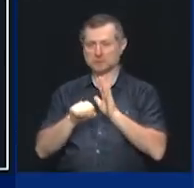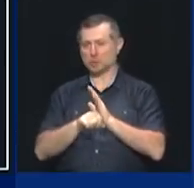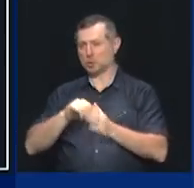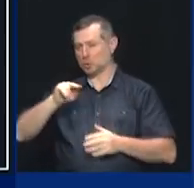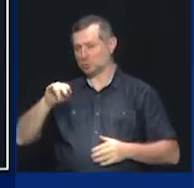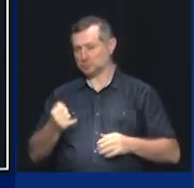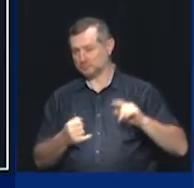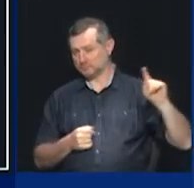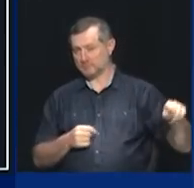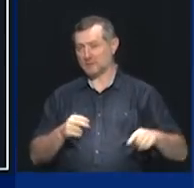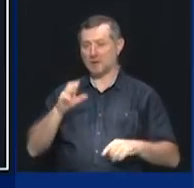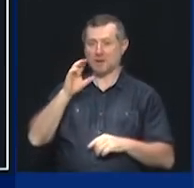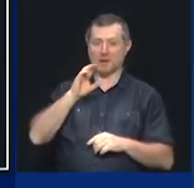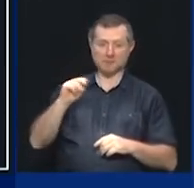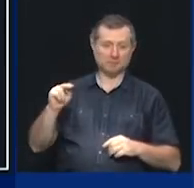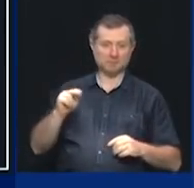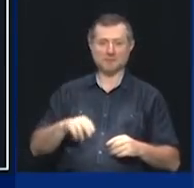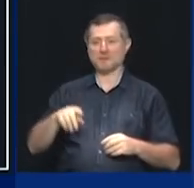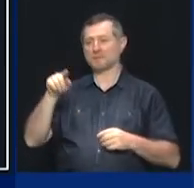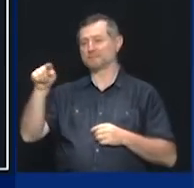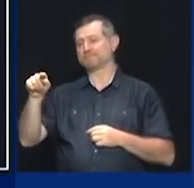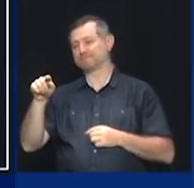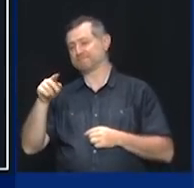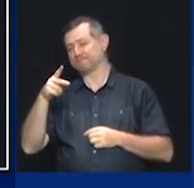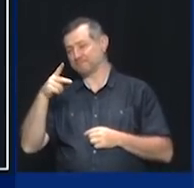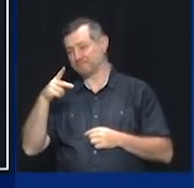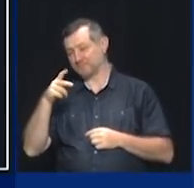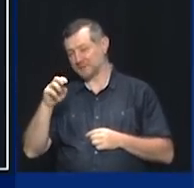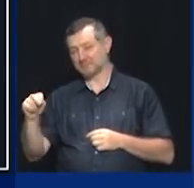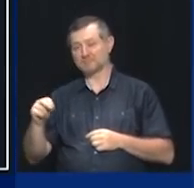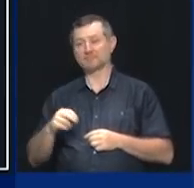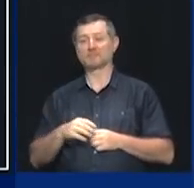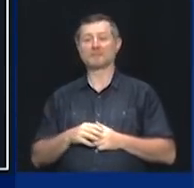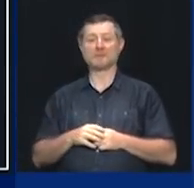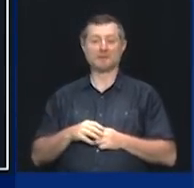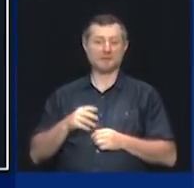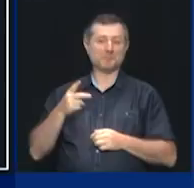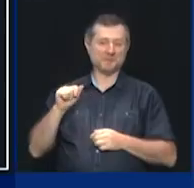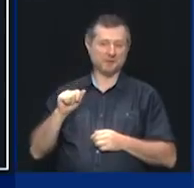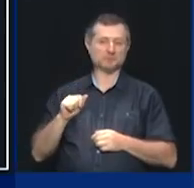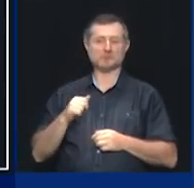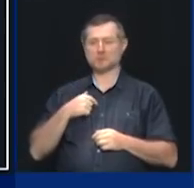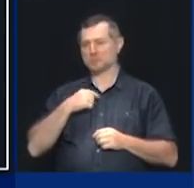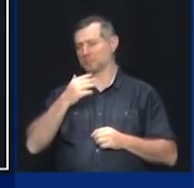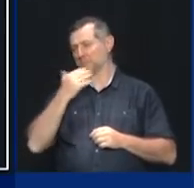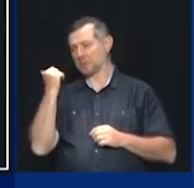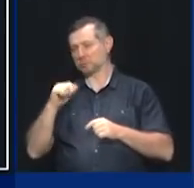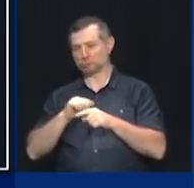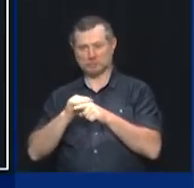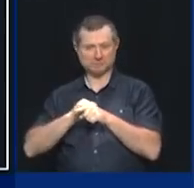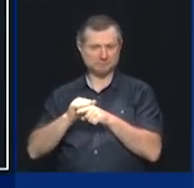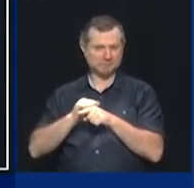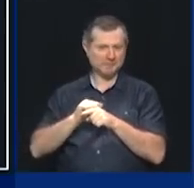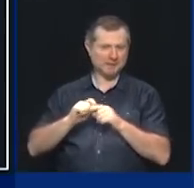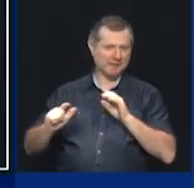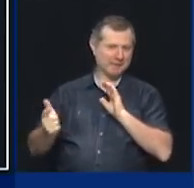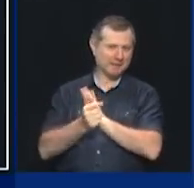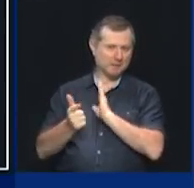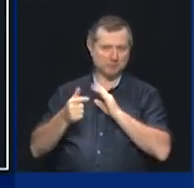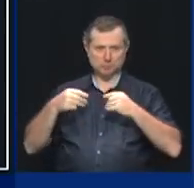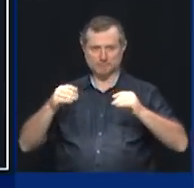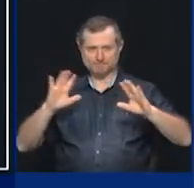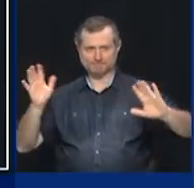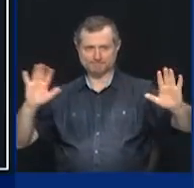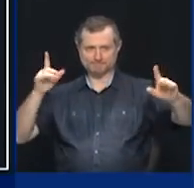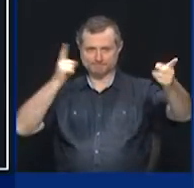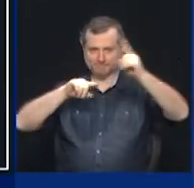going to share all the data, get best practices on traffic stops. We're going to work together to stop the illegal guns from coming